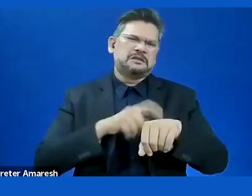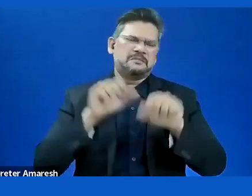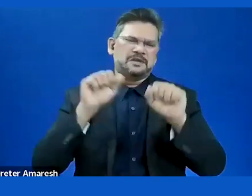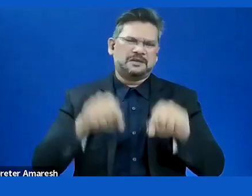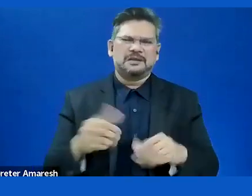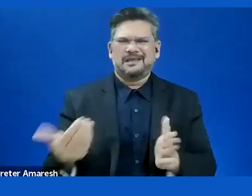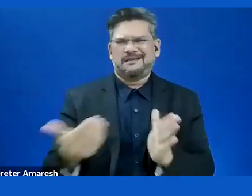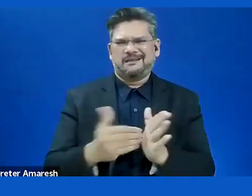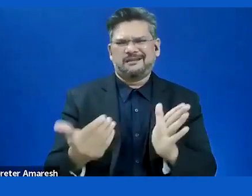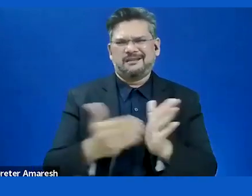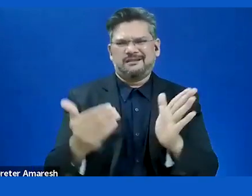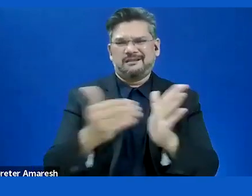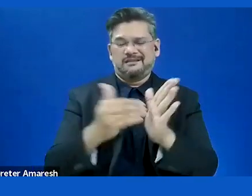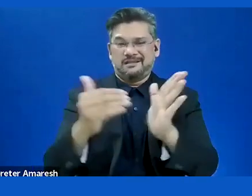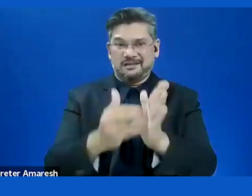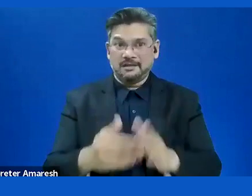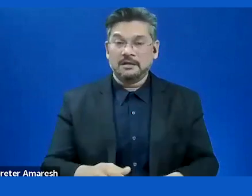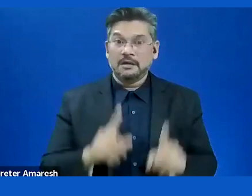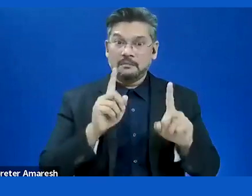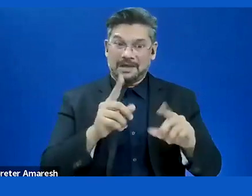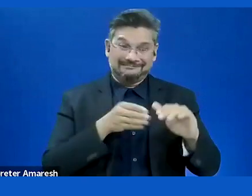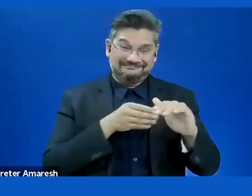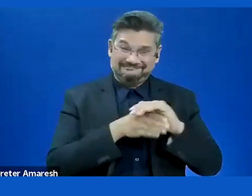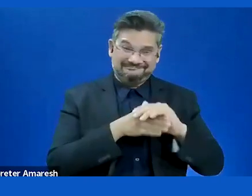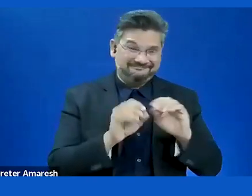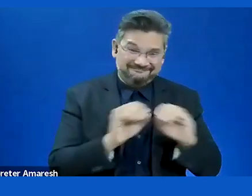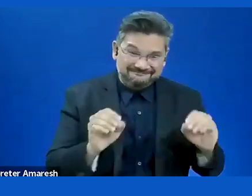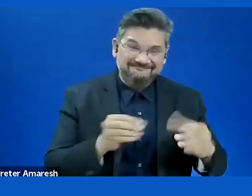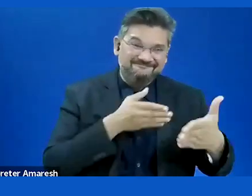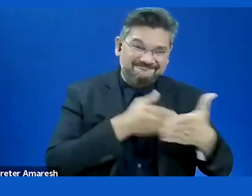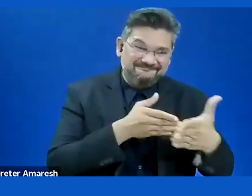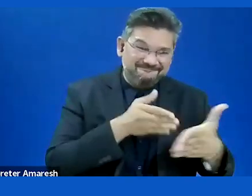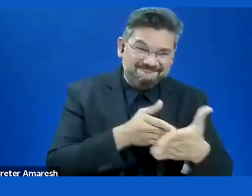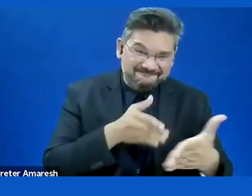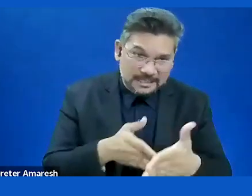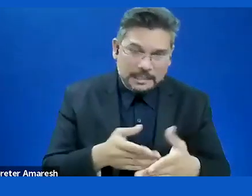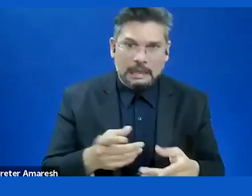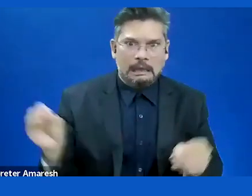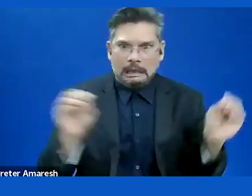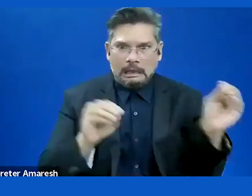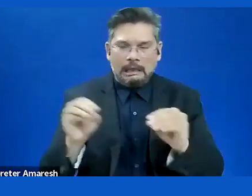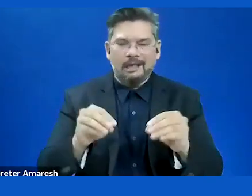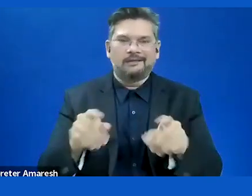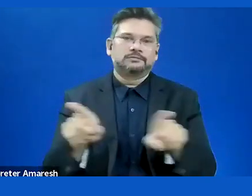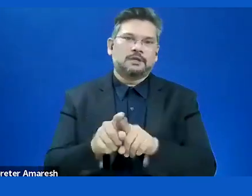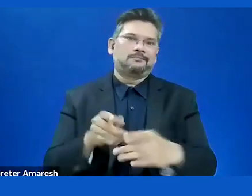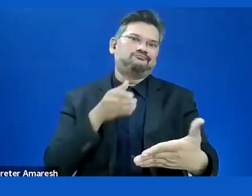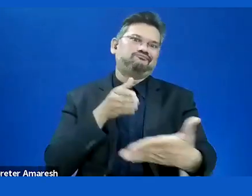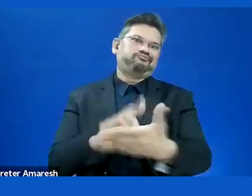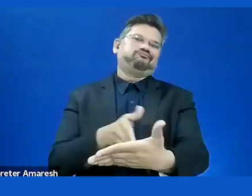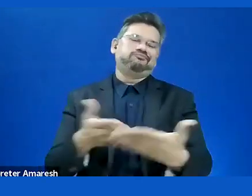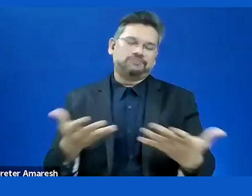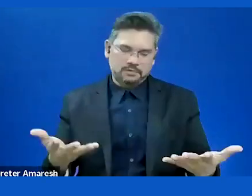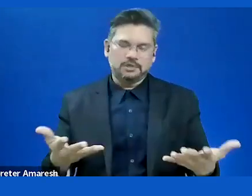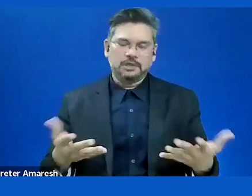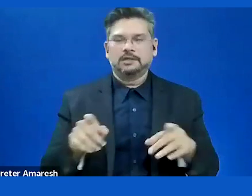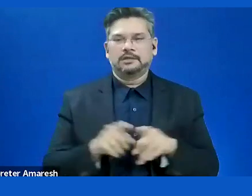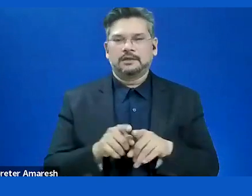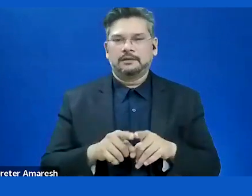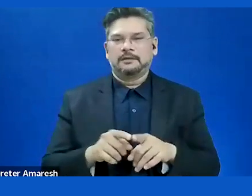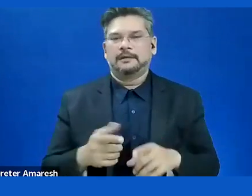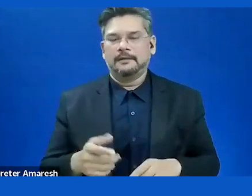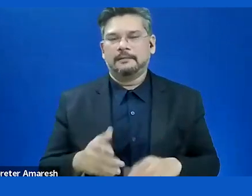because if you build inaccessible patterns, you are also going to repeat those. So do make sure that they are actually very good and